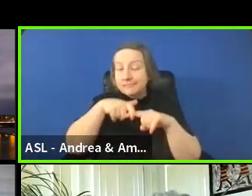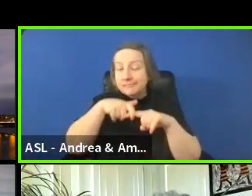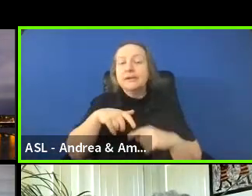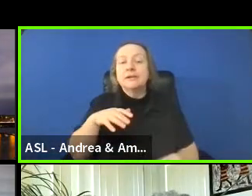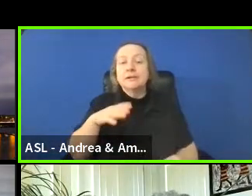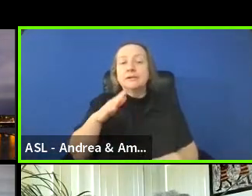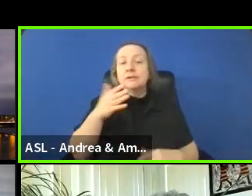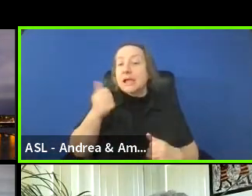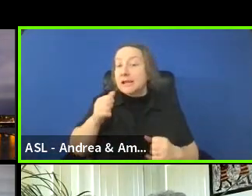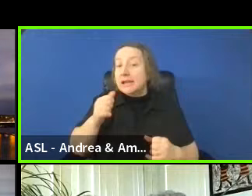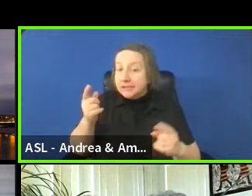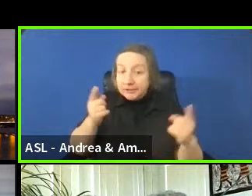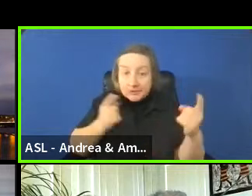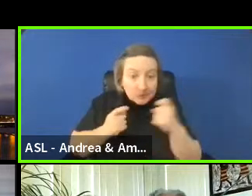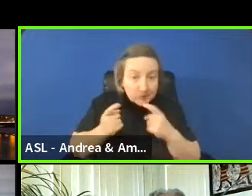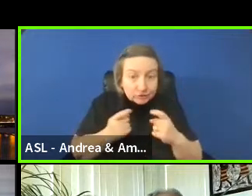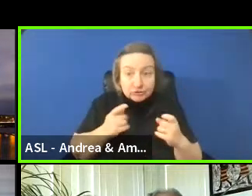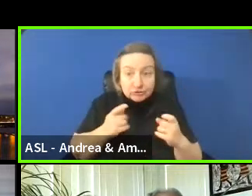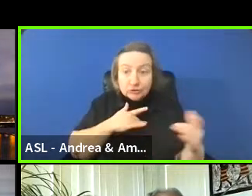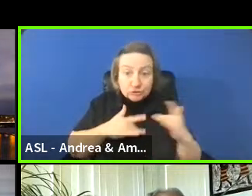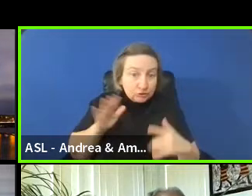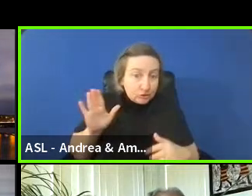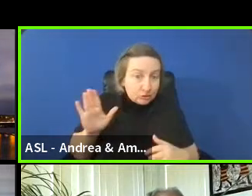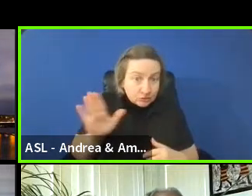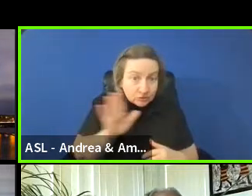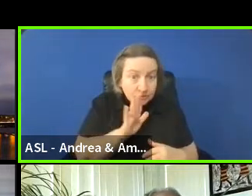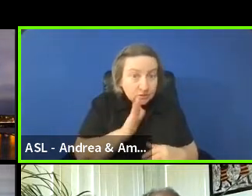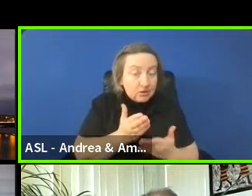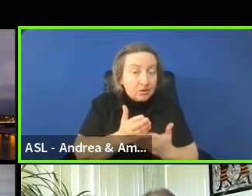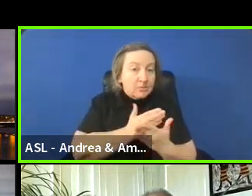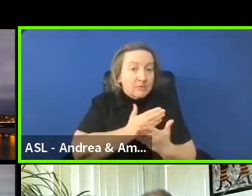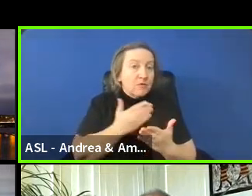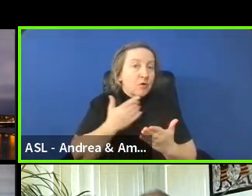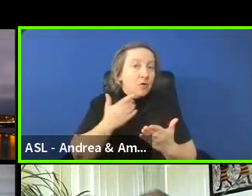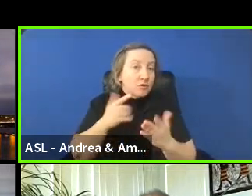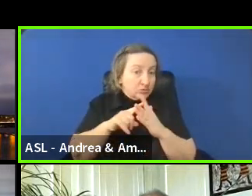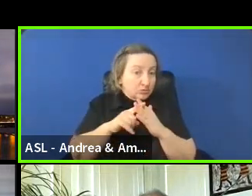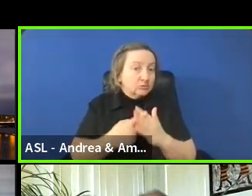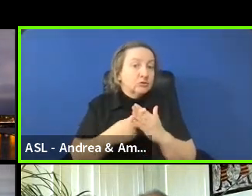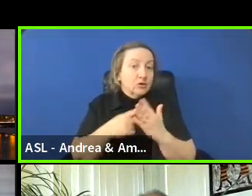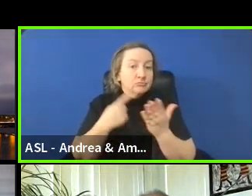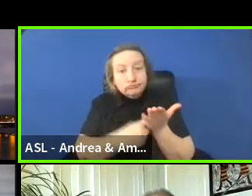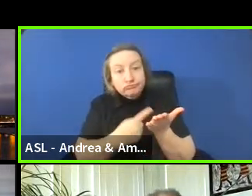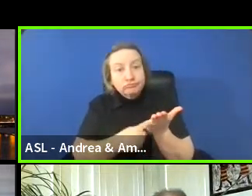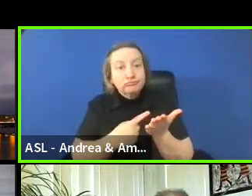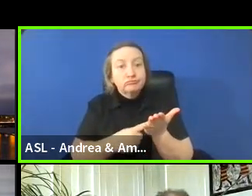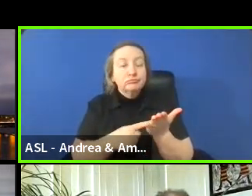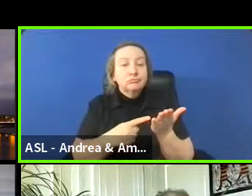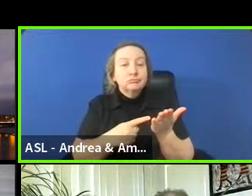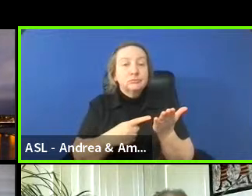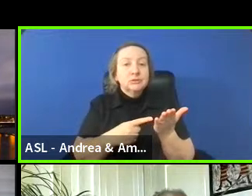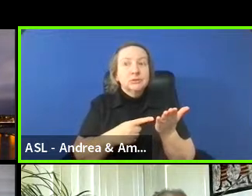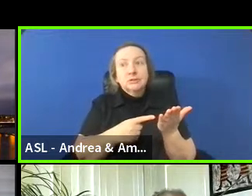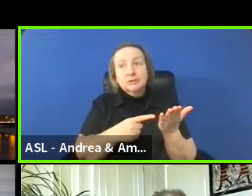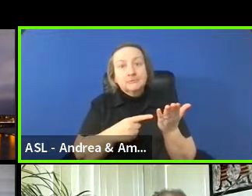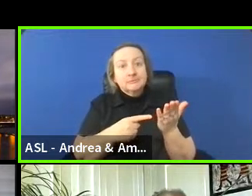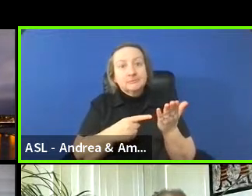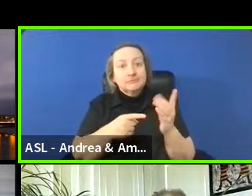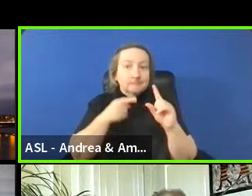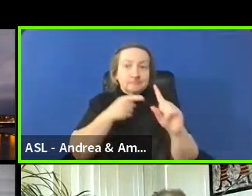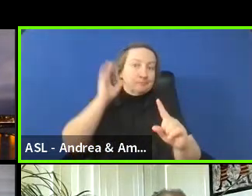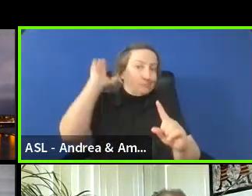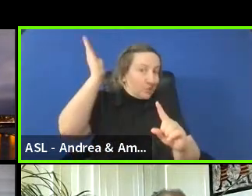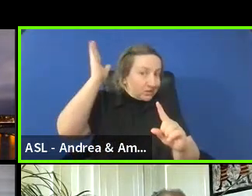any questions or concerns you have before we dive into the meat of the